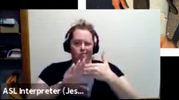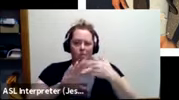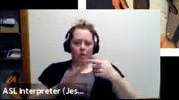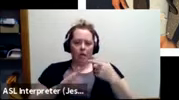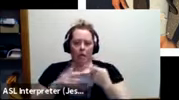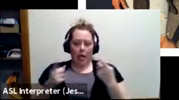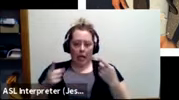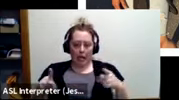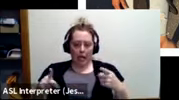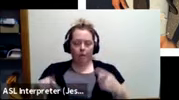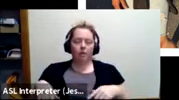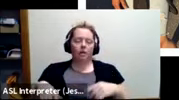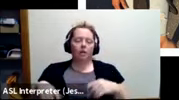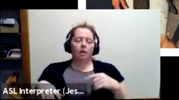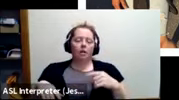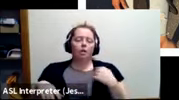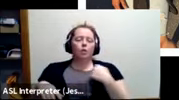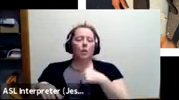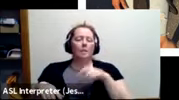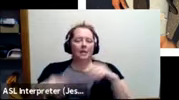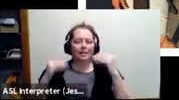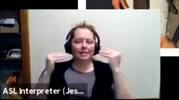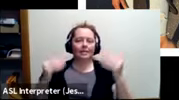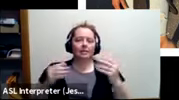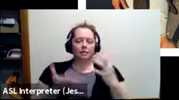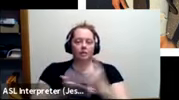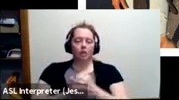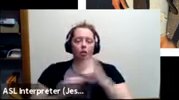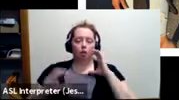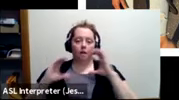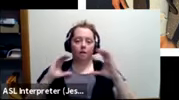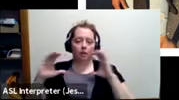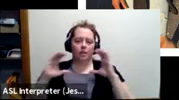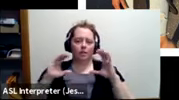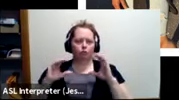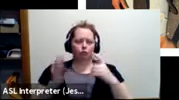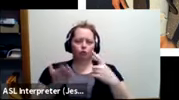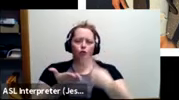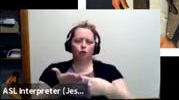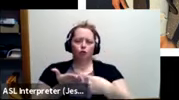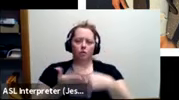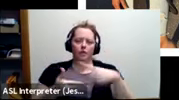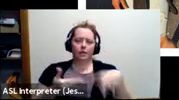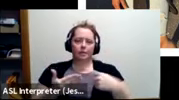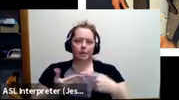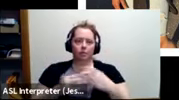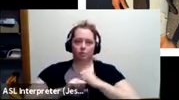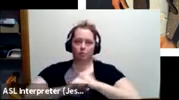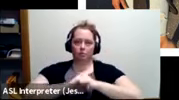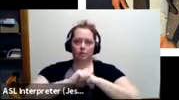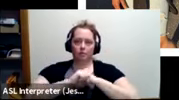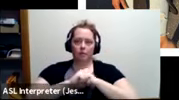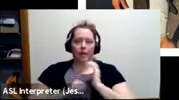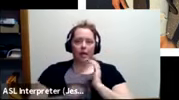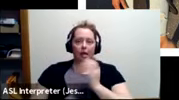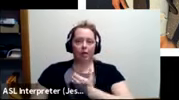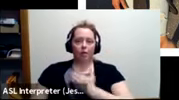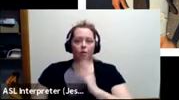the importance of protecting our trans communities. I ask everyone watching with us